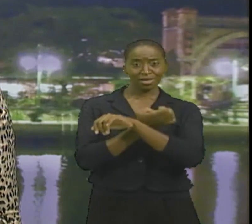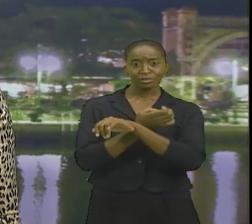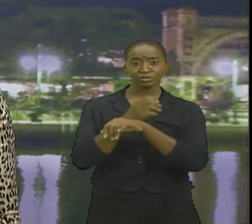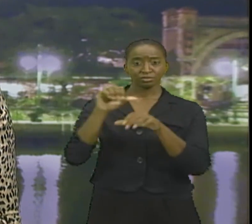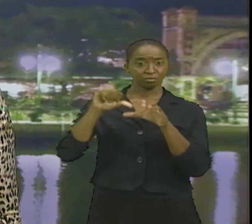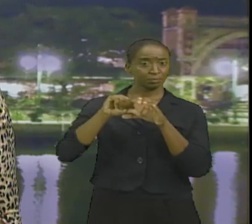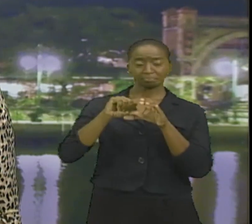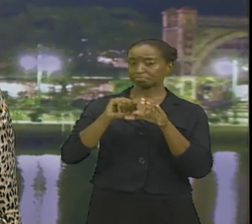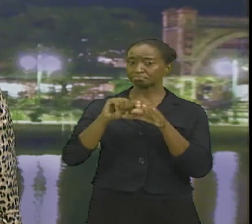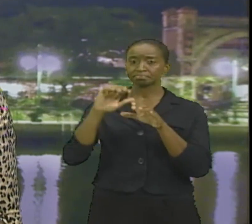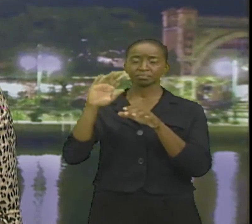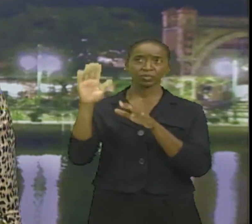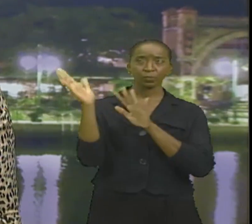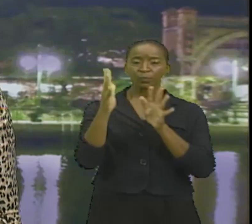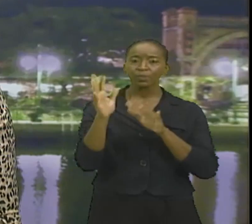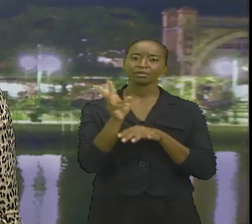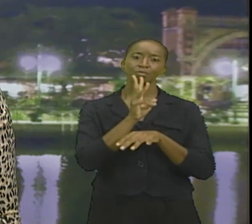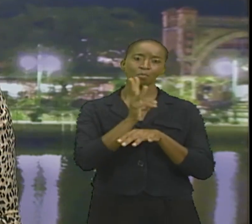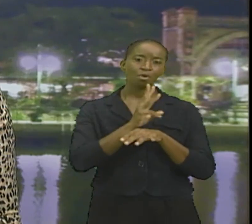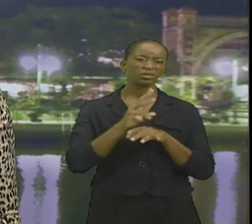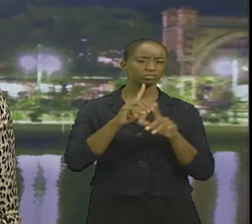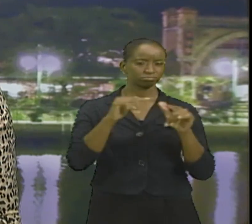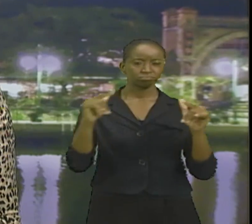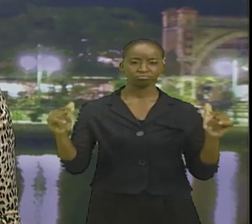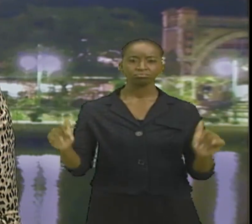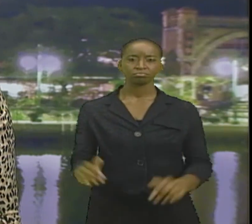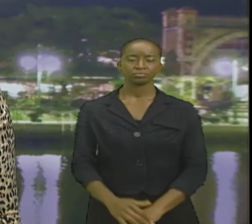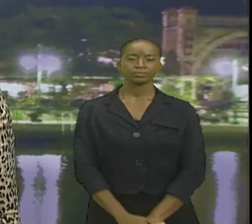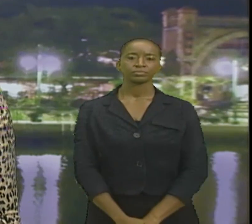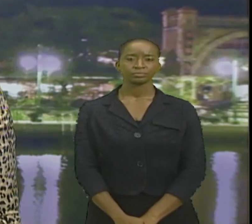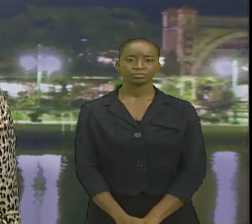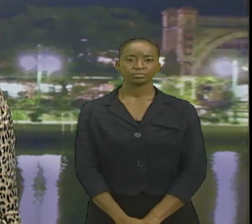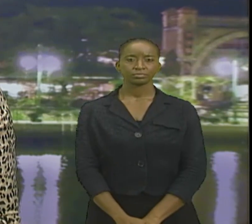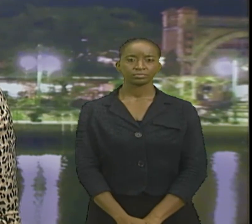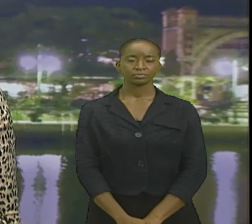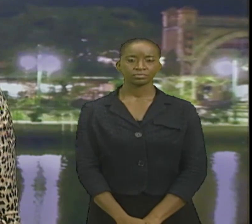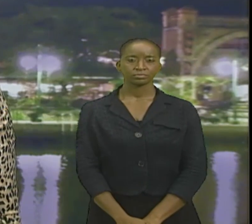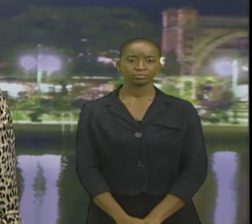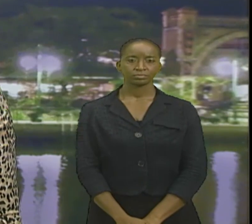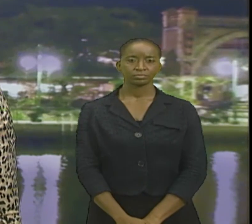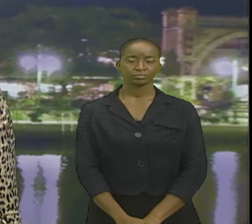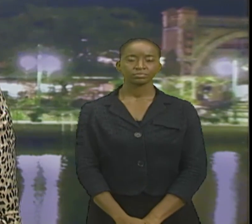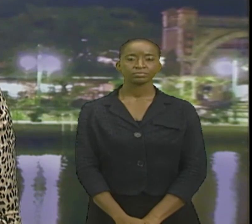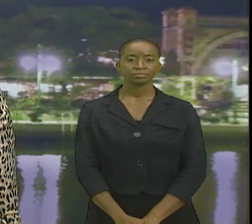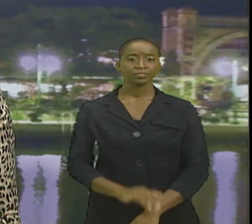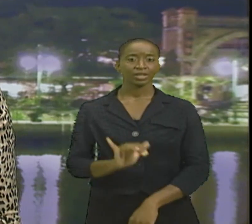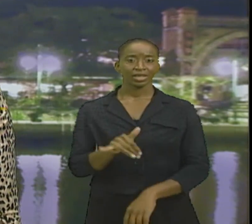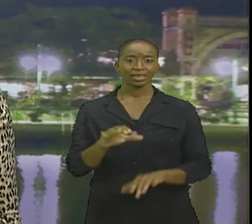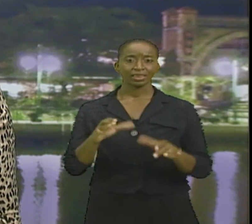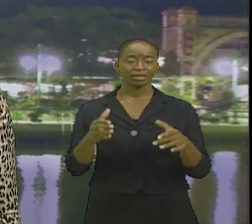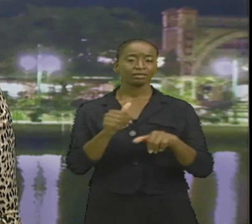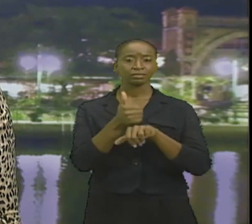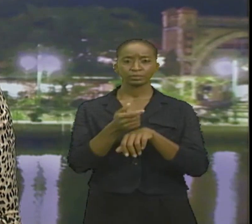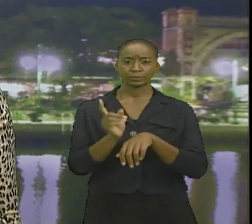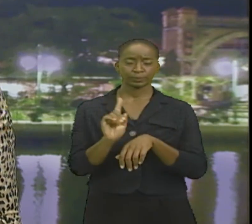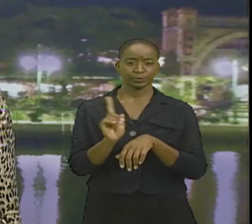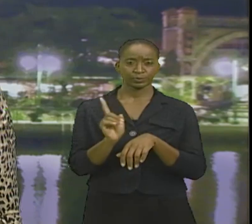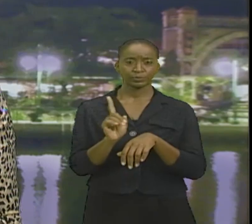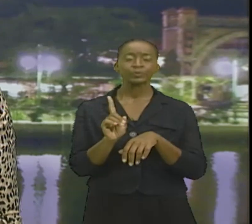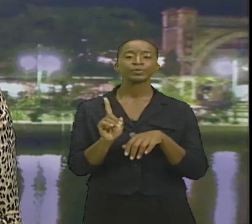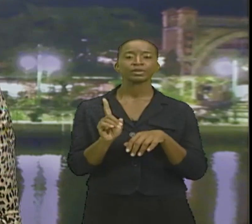the region. CCRE, the Caribbean Center for Renewable Energy and Energy Efficiency, is now housed on the ground floor of the Ministry of Energy